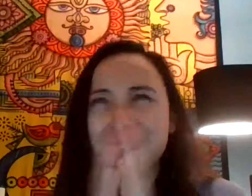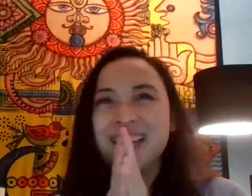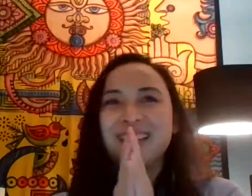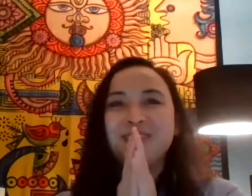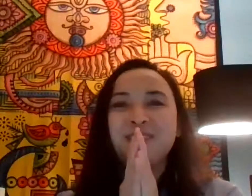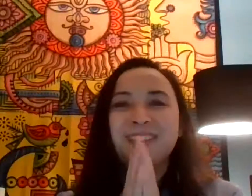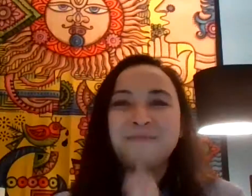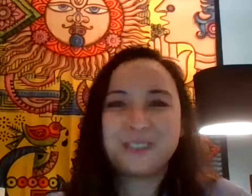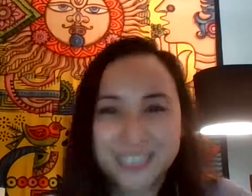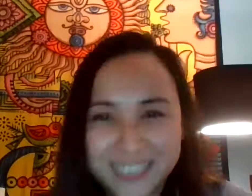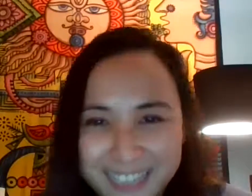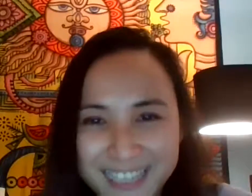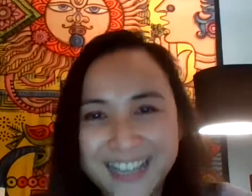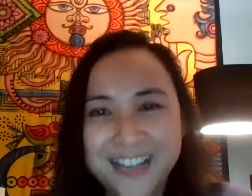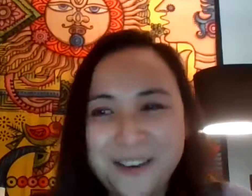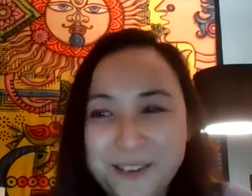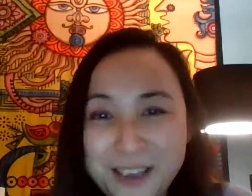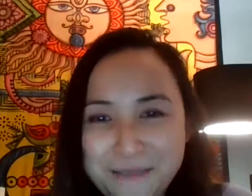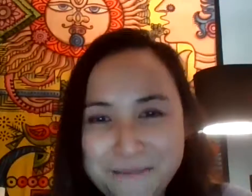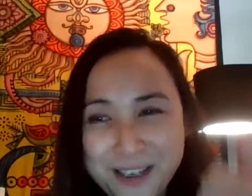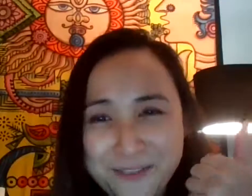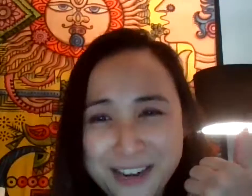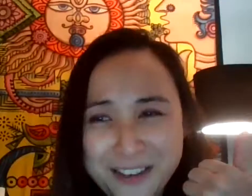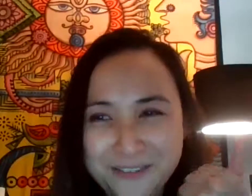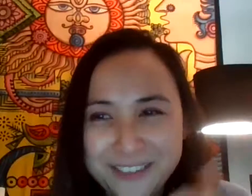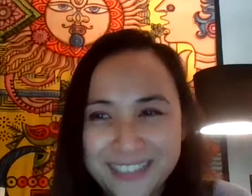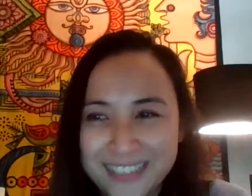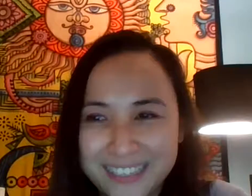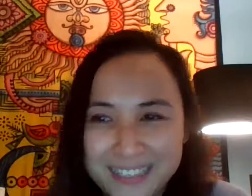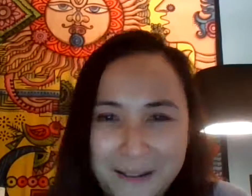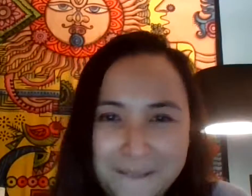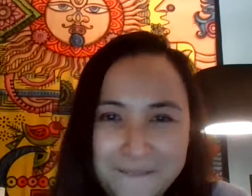thank you. Oh, thank you. Ichi miigwech. Okay, bye for now.